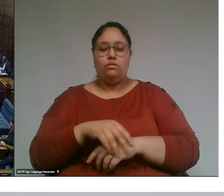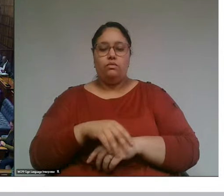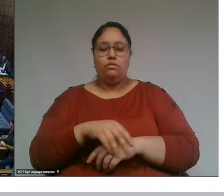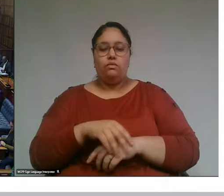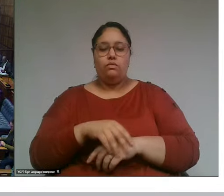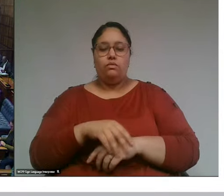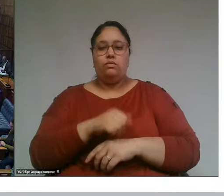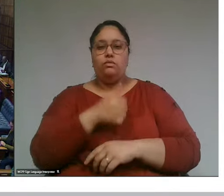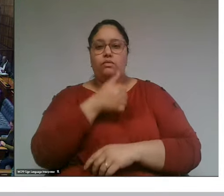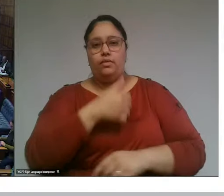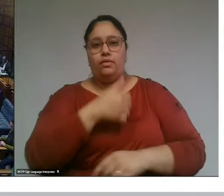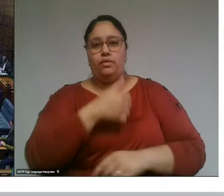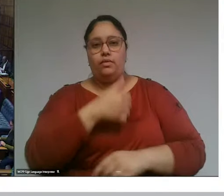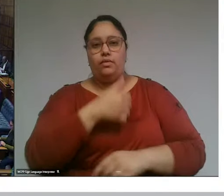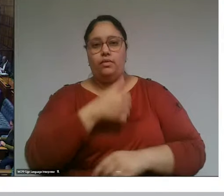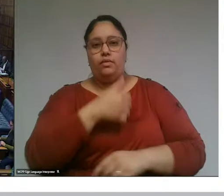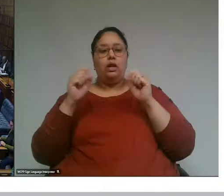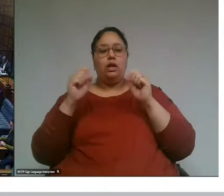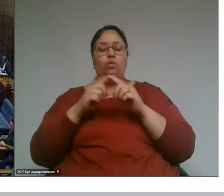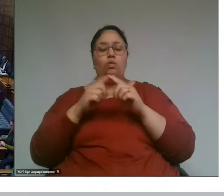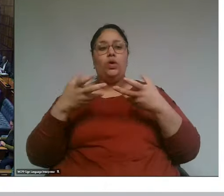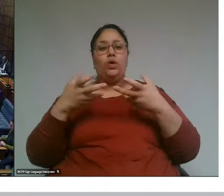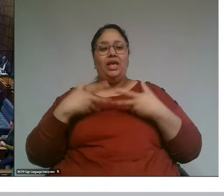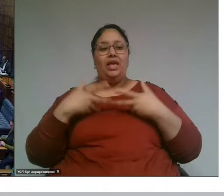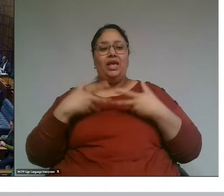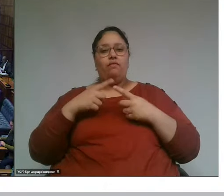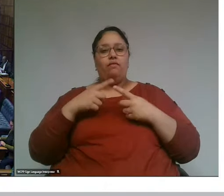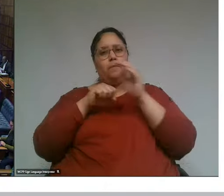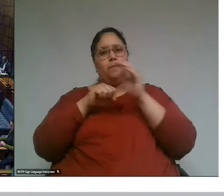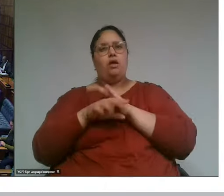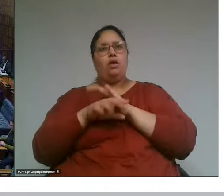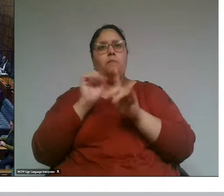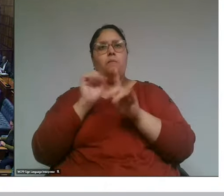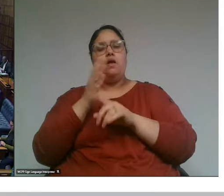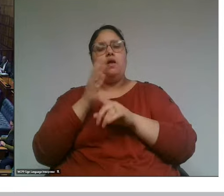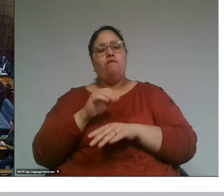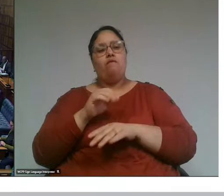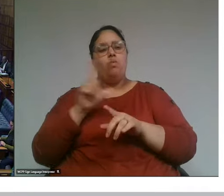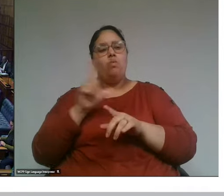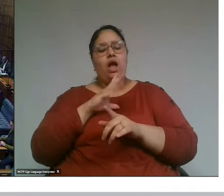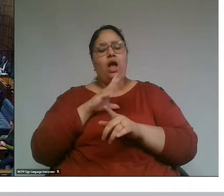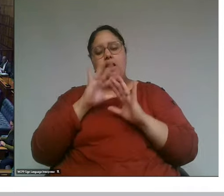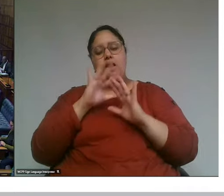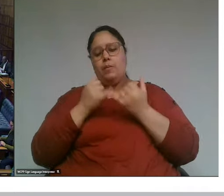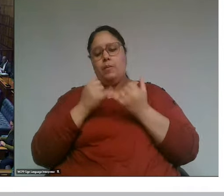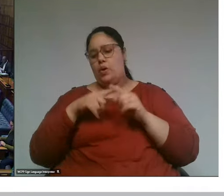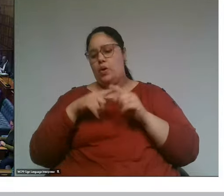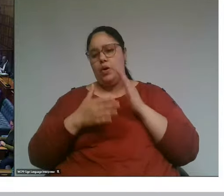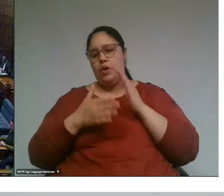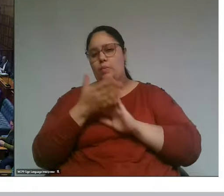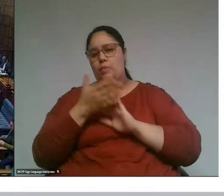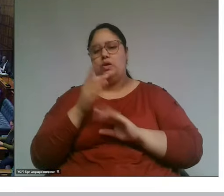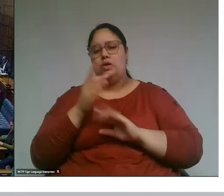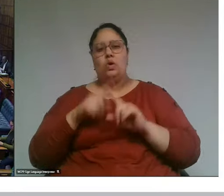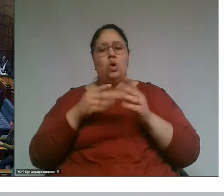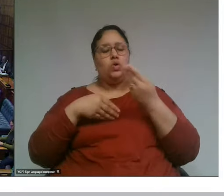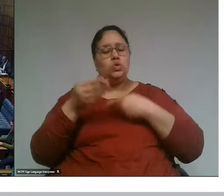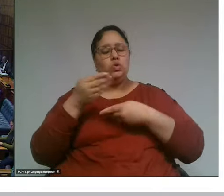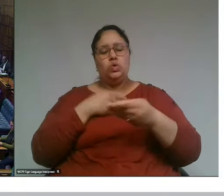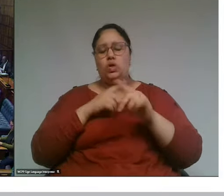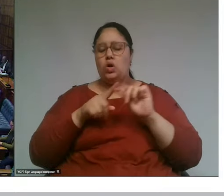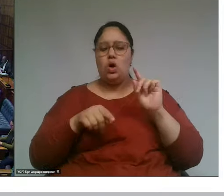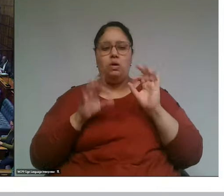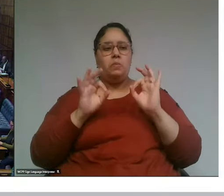was low shedding uh and given the knock on effect that it had on the fact that companies couldn't operate they couldn't necessarily trade